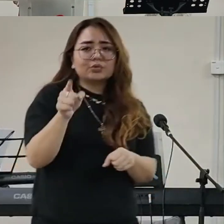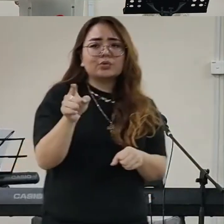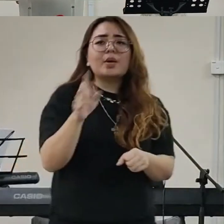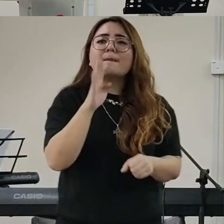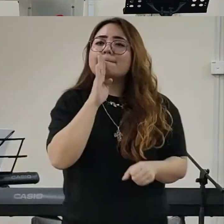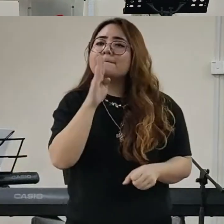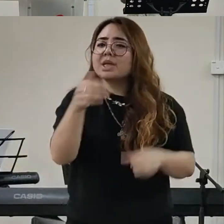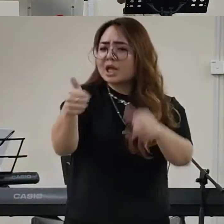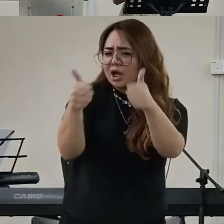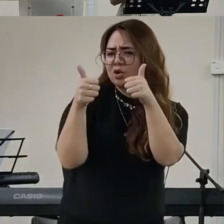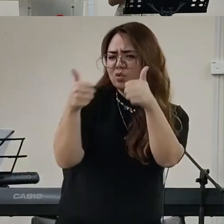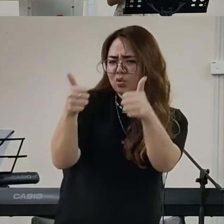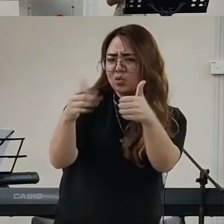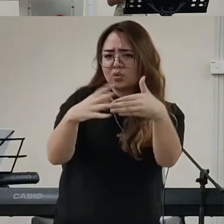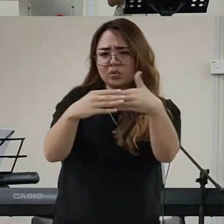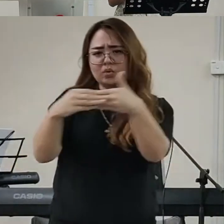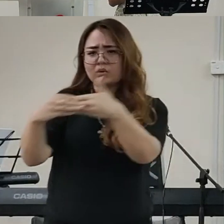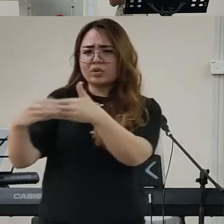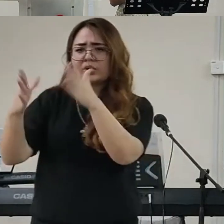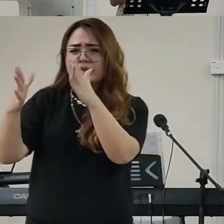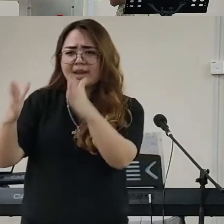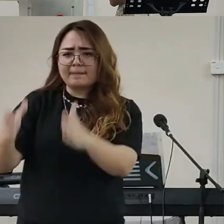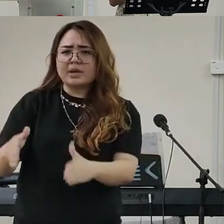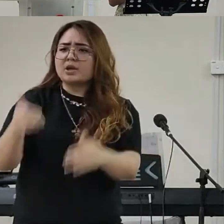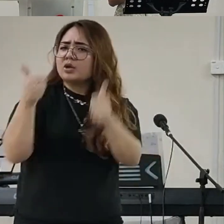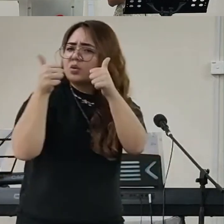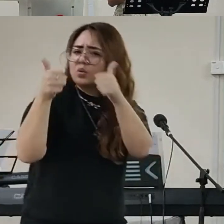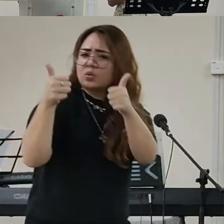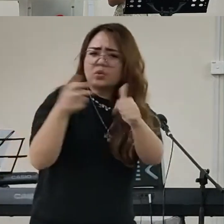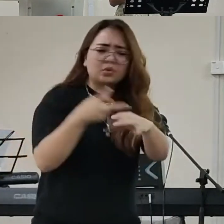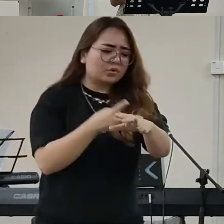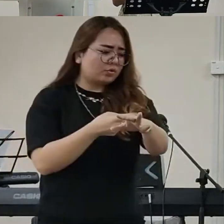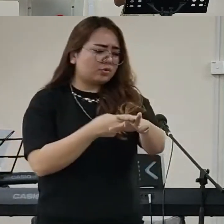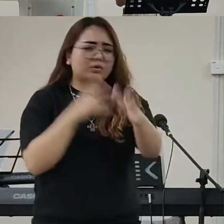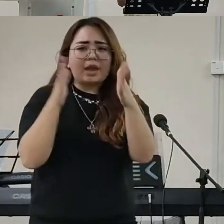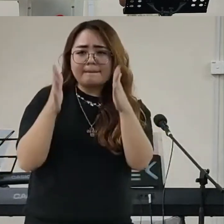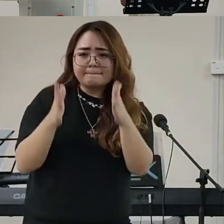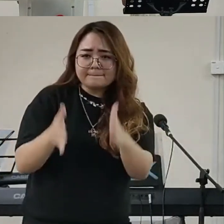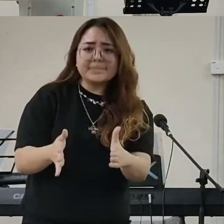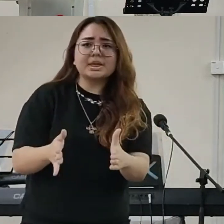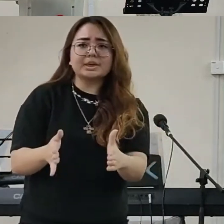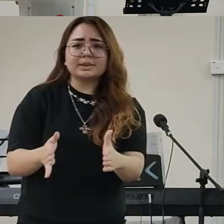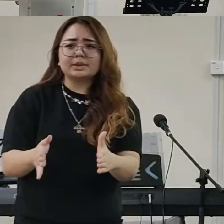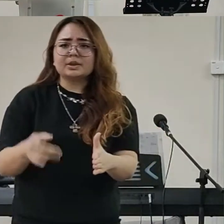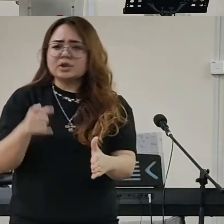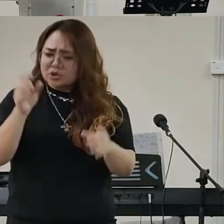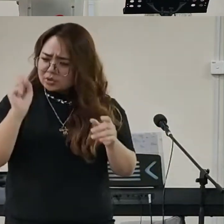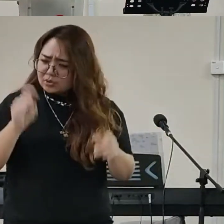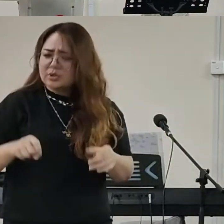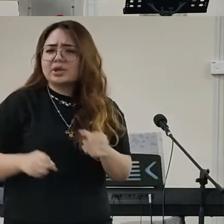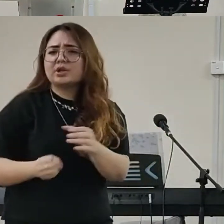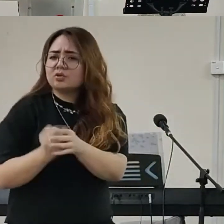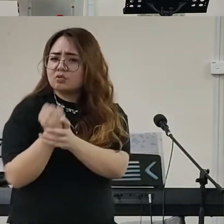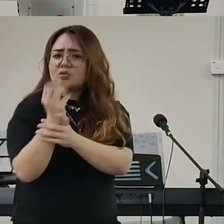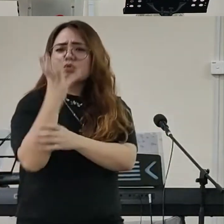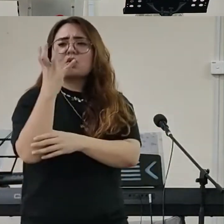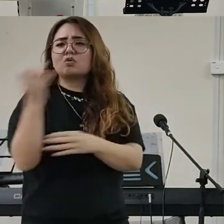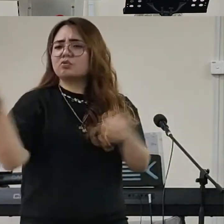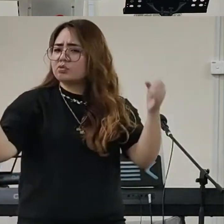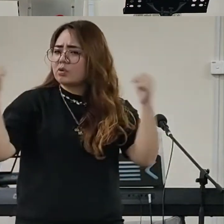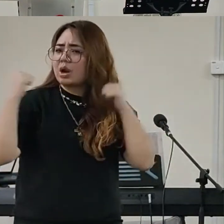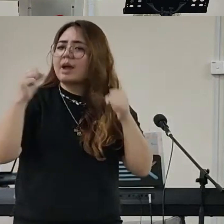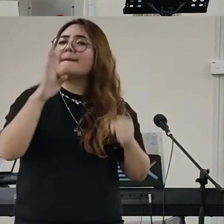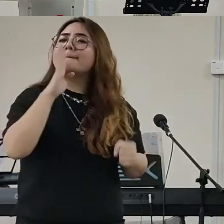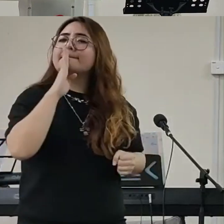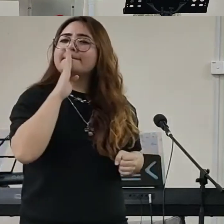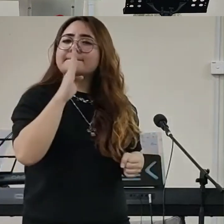your legs and enjoying your life as a sheep? Wake up, O sheep. It's time for you to rise up to be a shepherd,